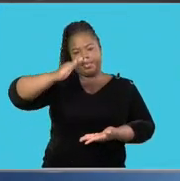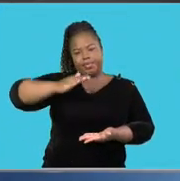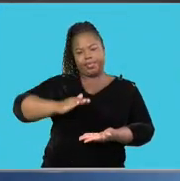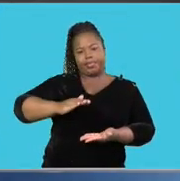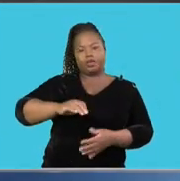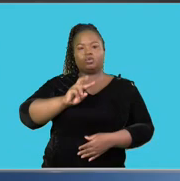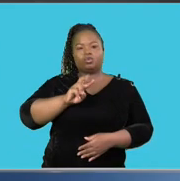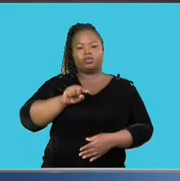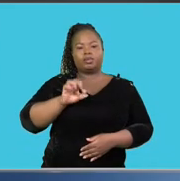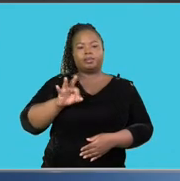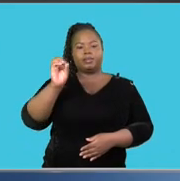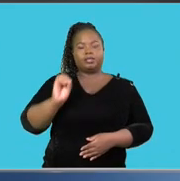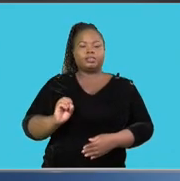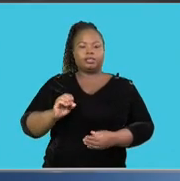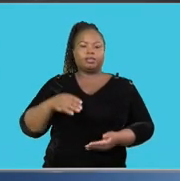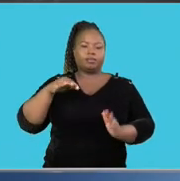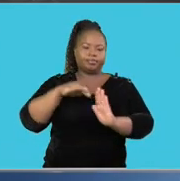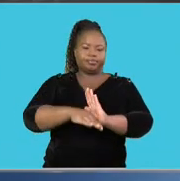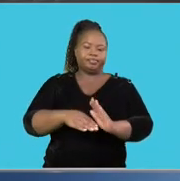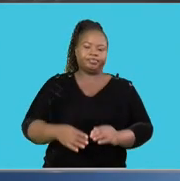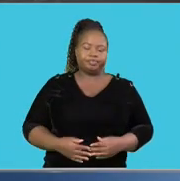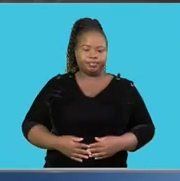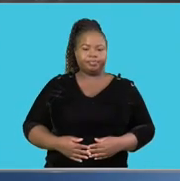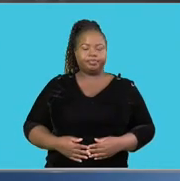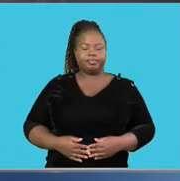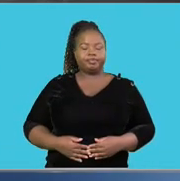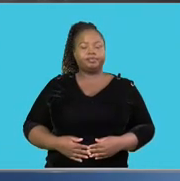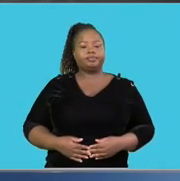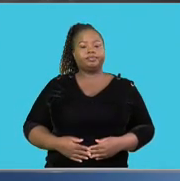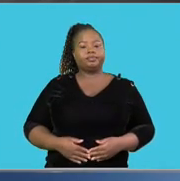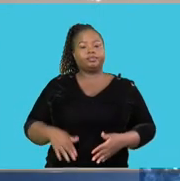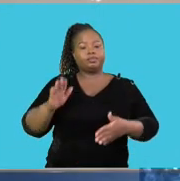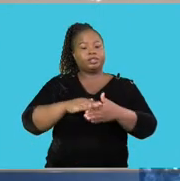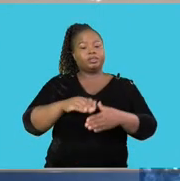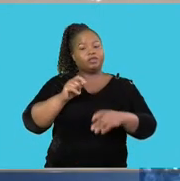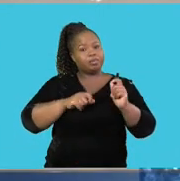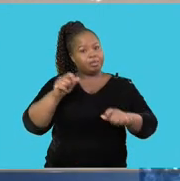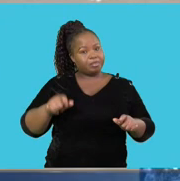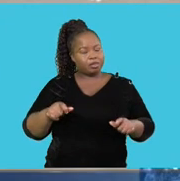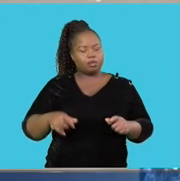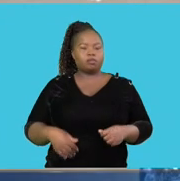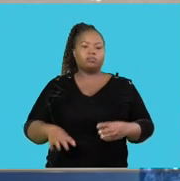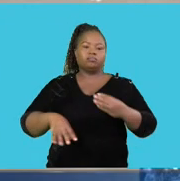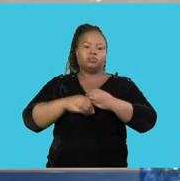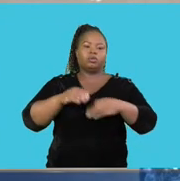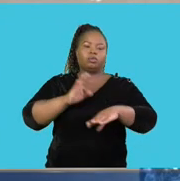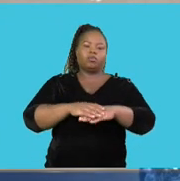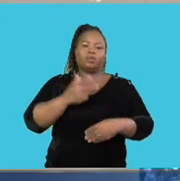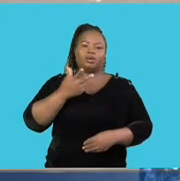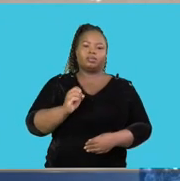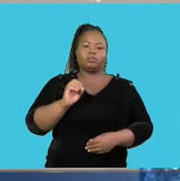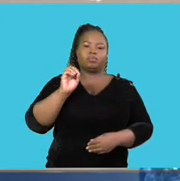ngomyinge ka-2.3%. Human factors contributed 80.8% of the